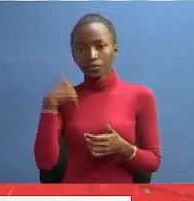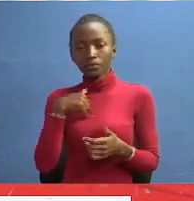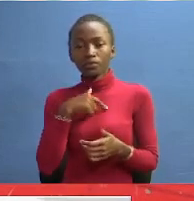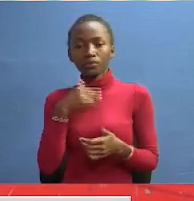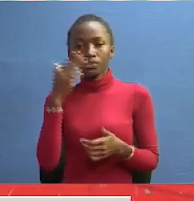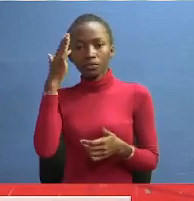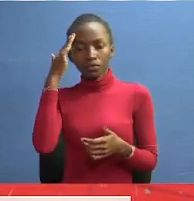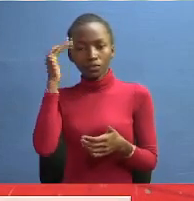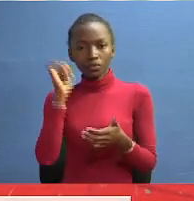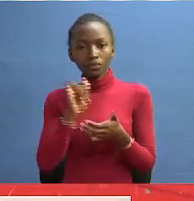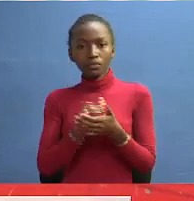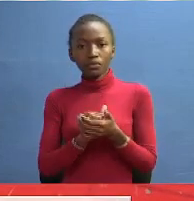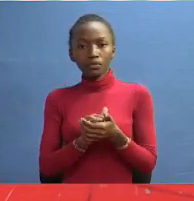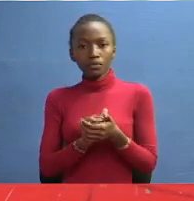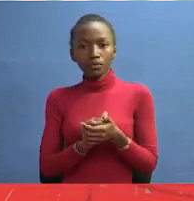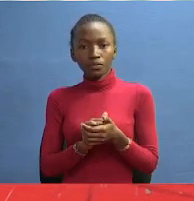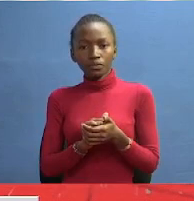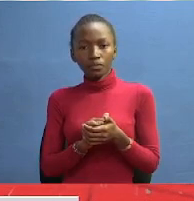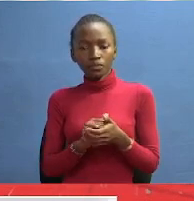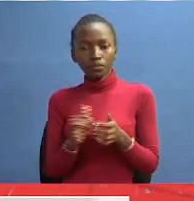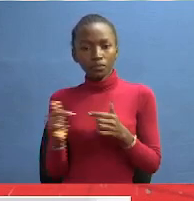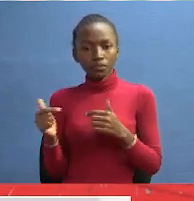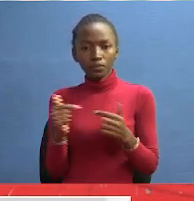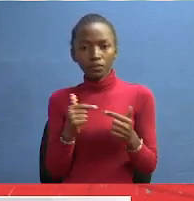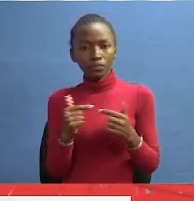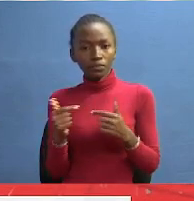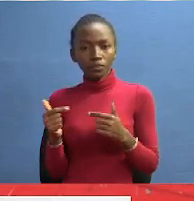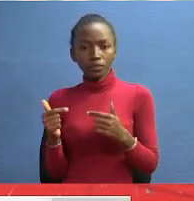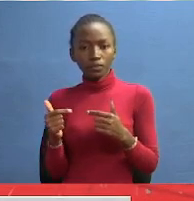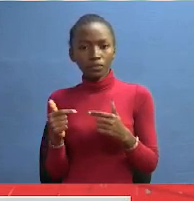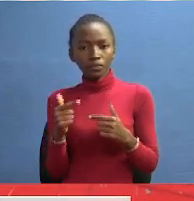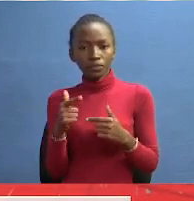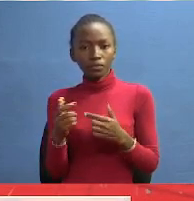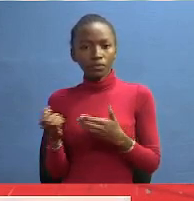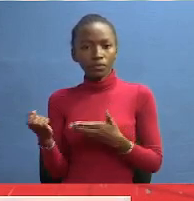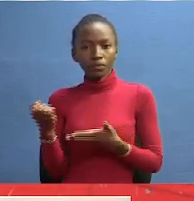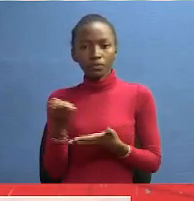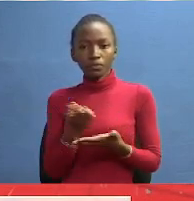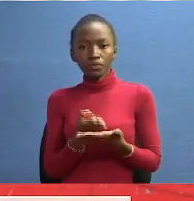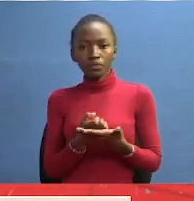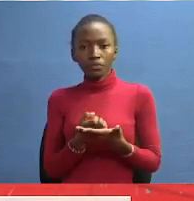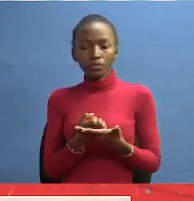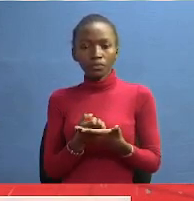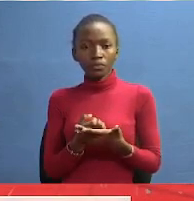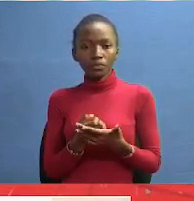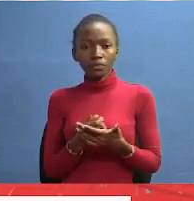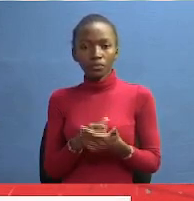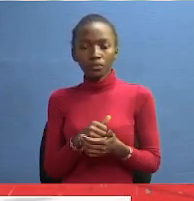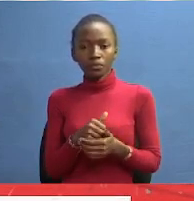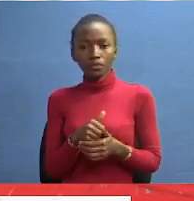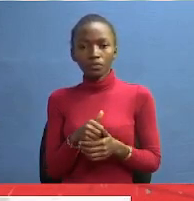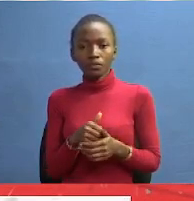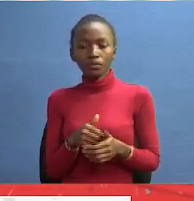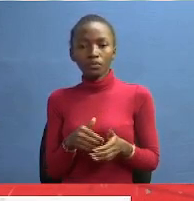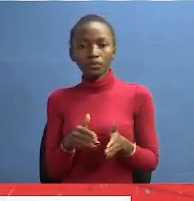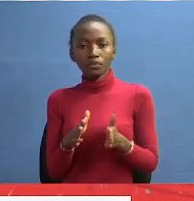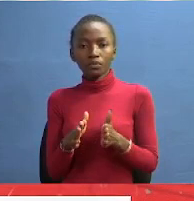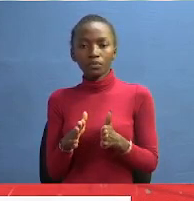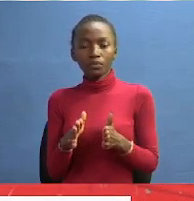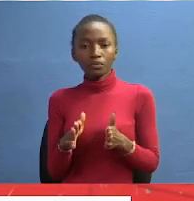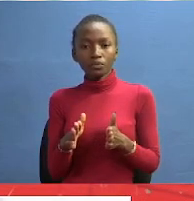that militia engagement is an economic venture by other means. And when we do not